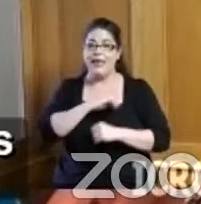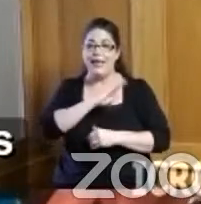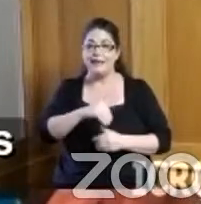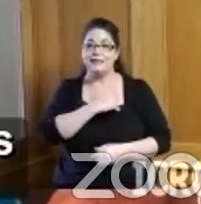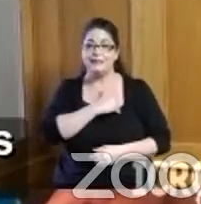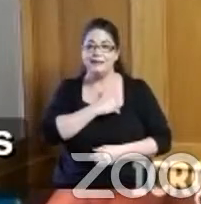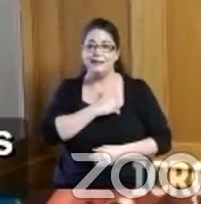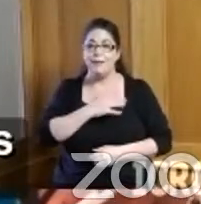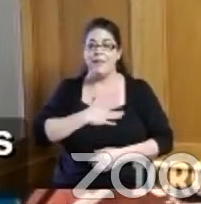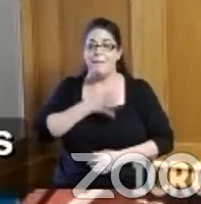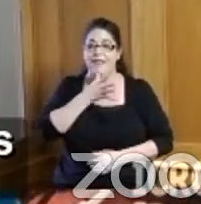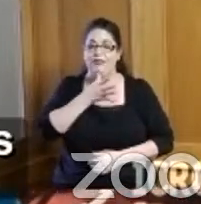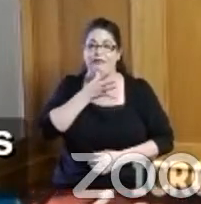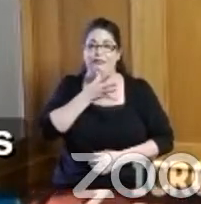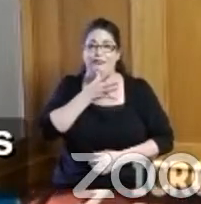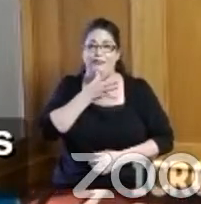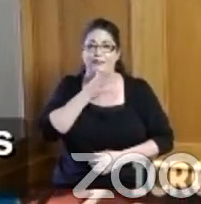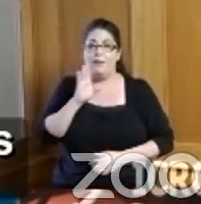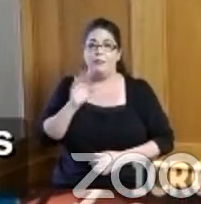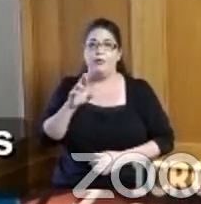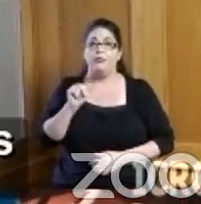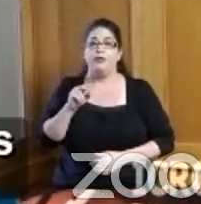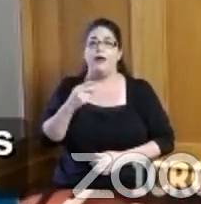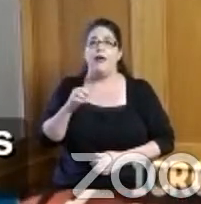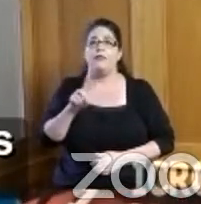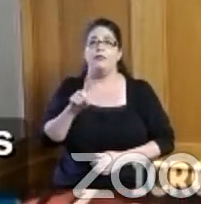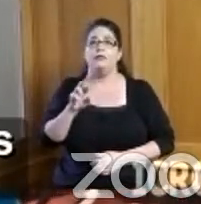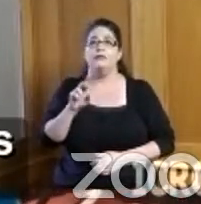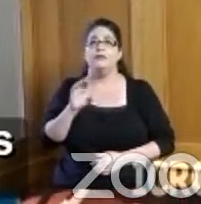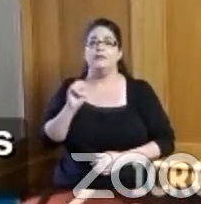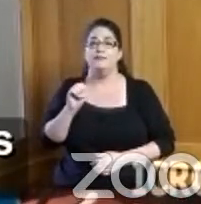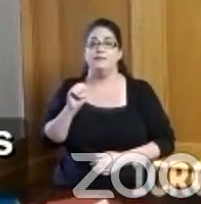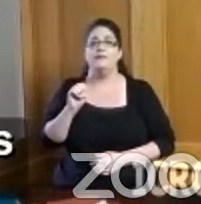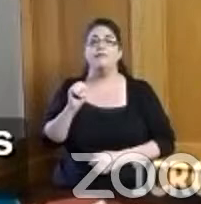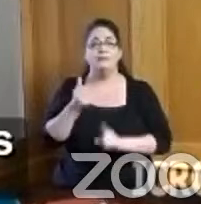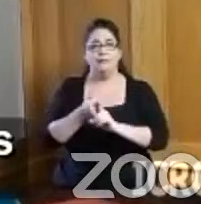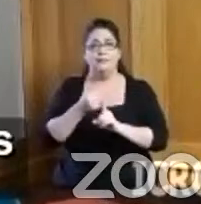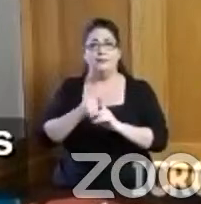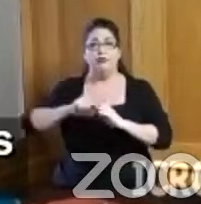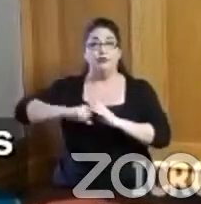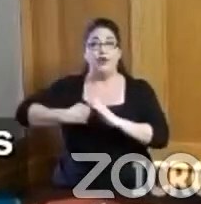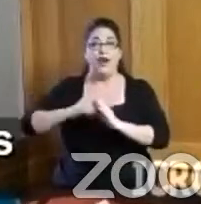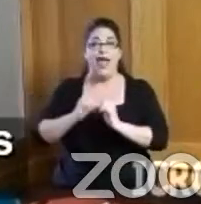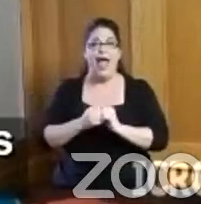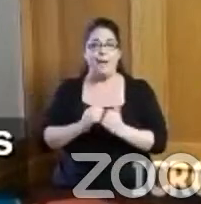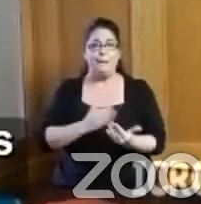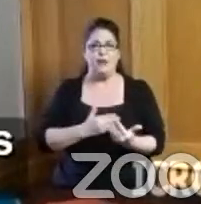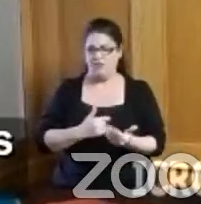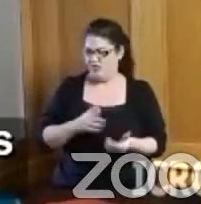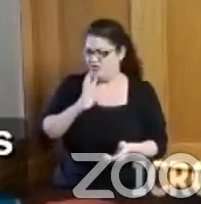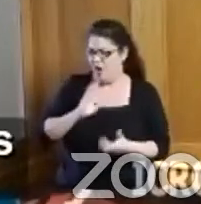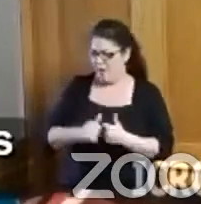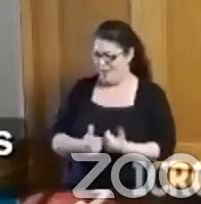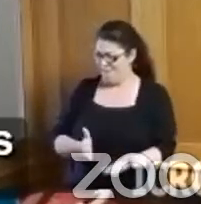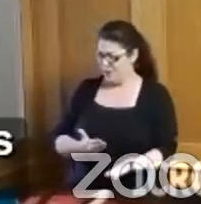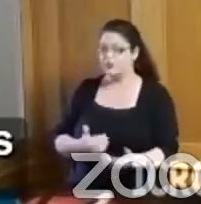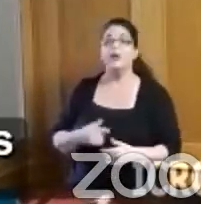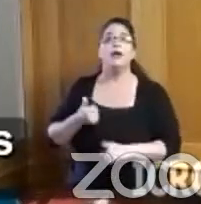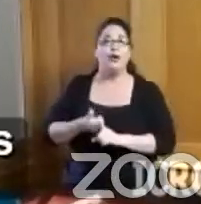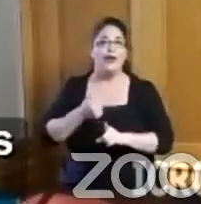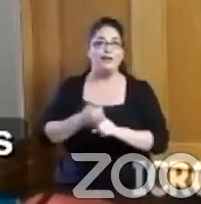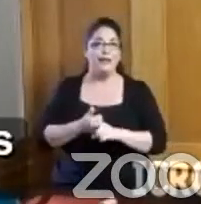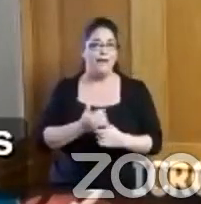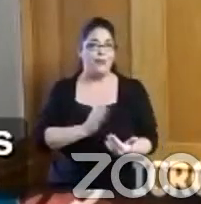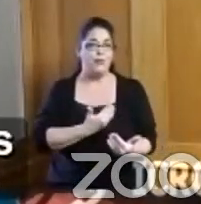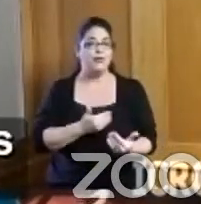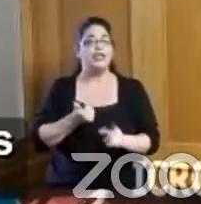President, my mother, Barbara Howard Reese. And she started in music. So when people say, what does she know about music? She started and